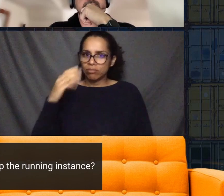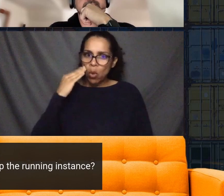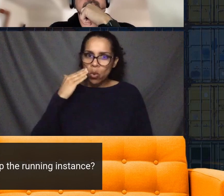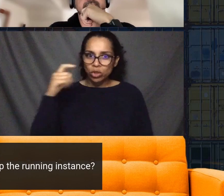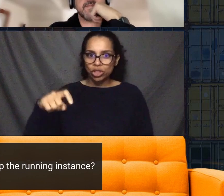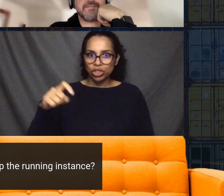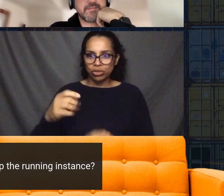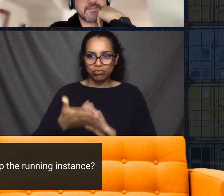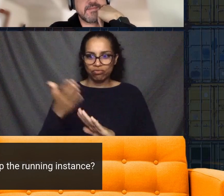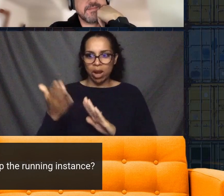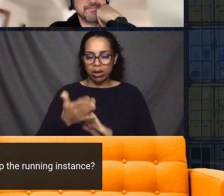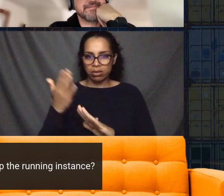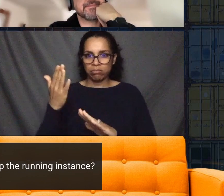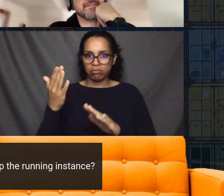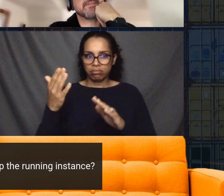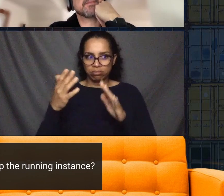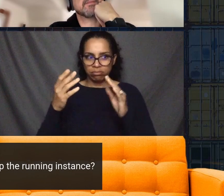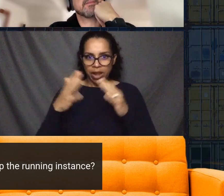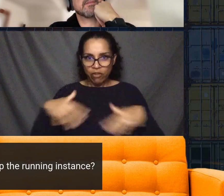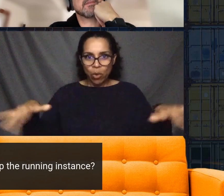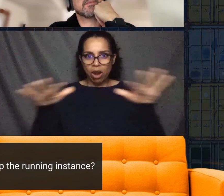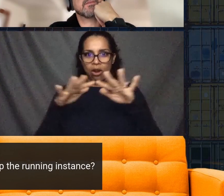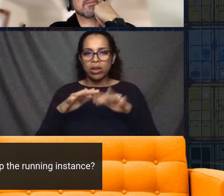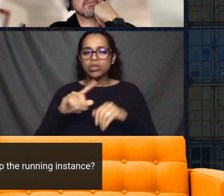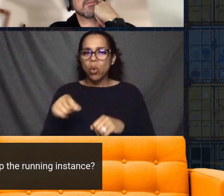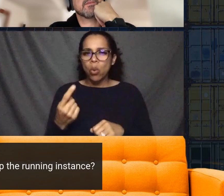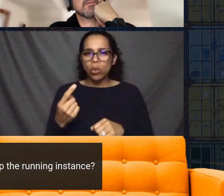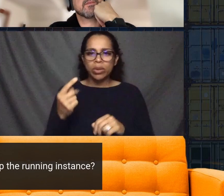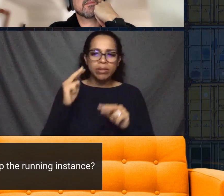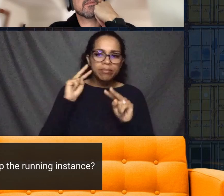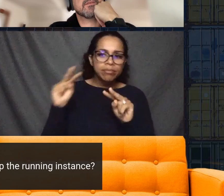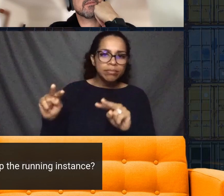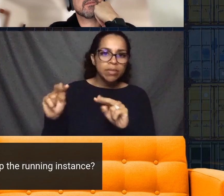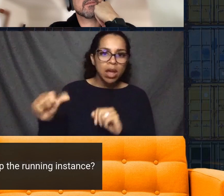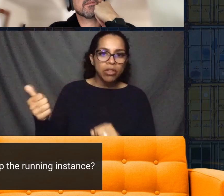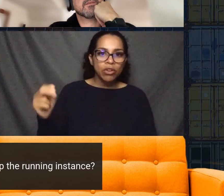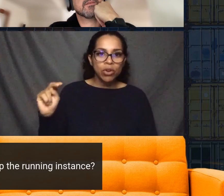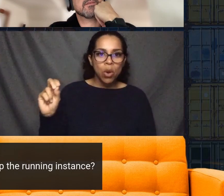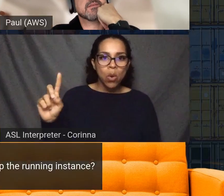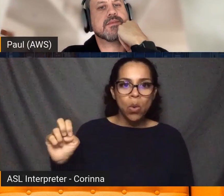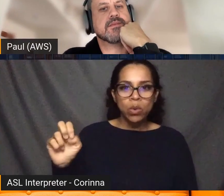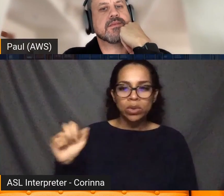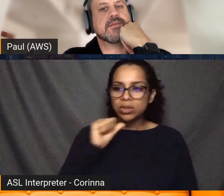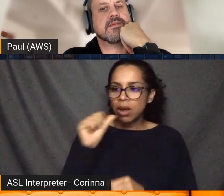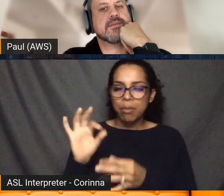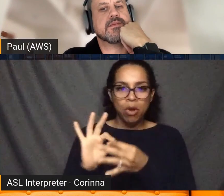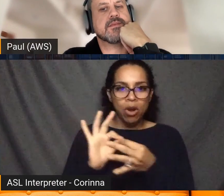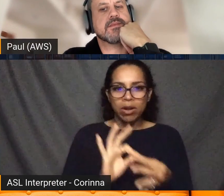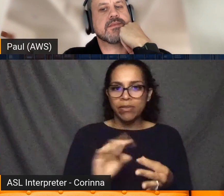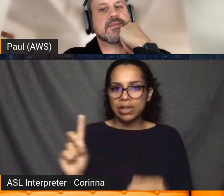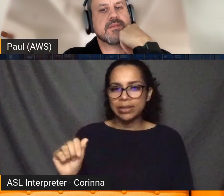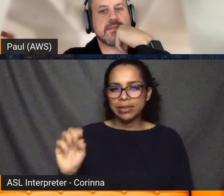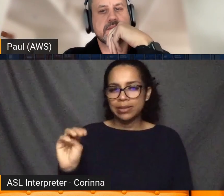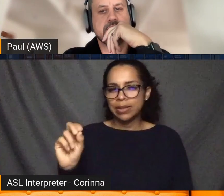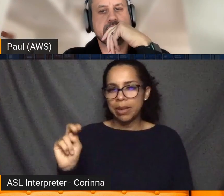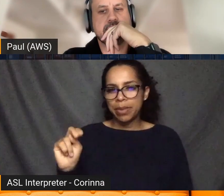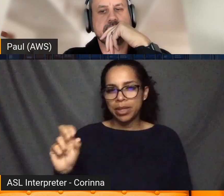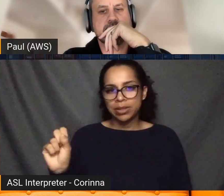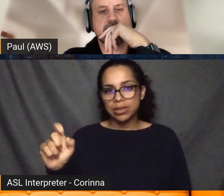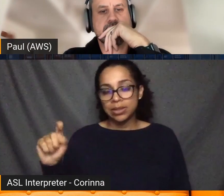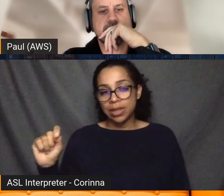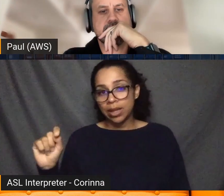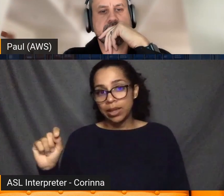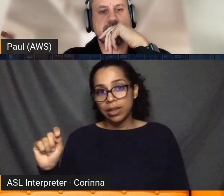workloads that are of other types of cron jobs deployment, something that's not part of a daemon set. And there also is,